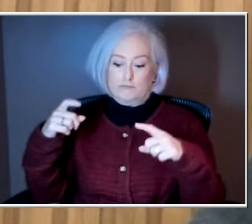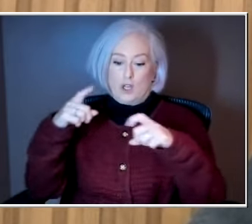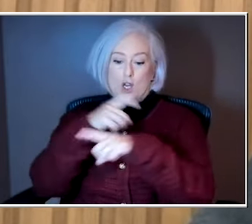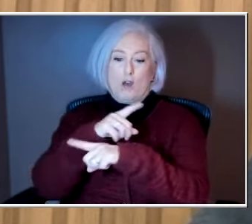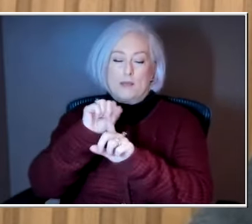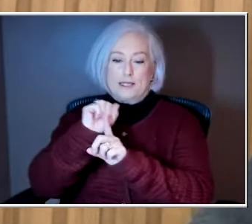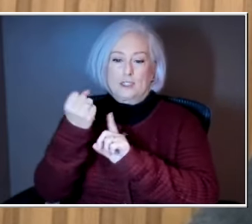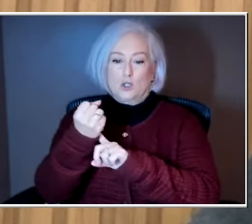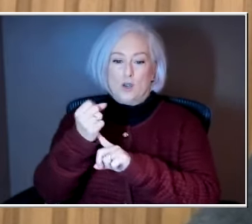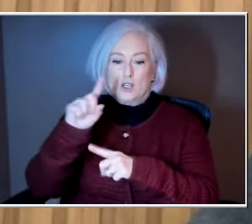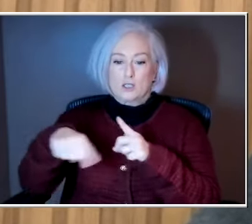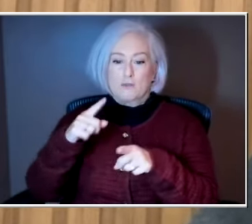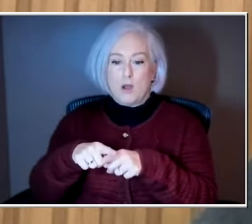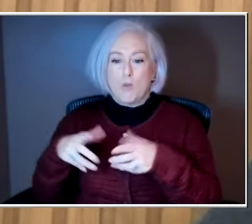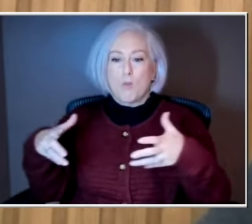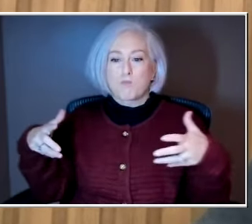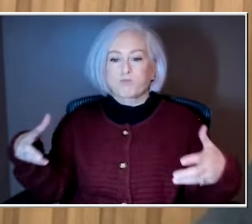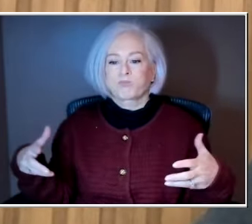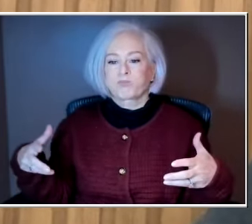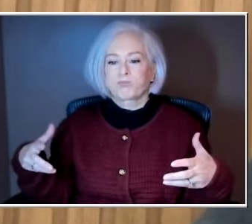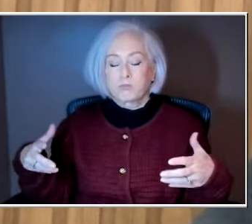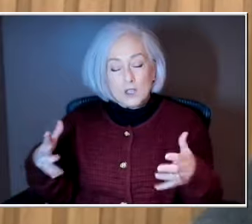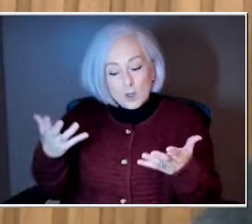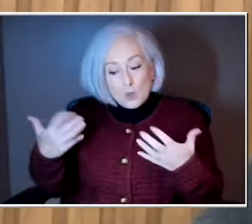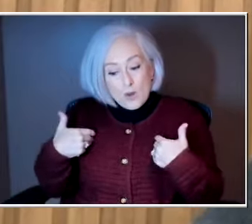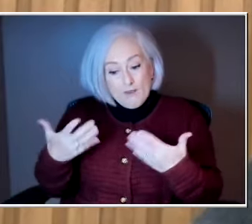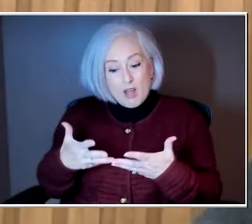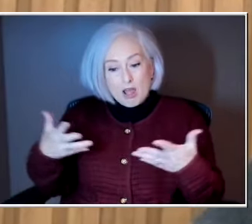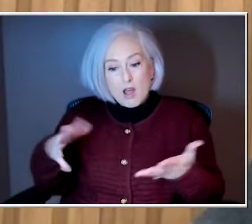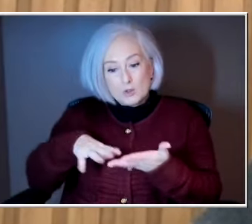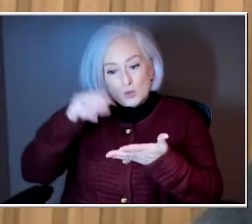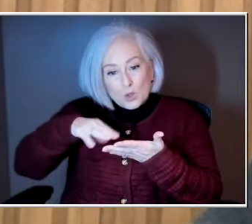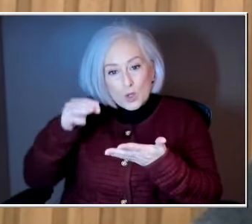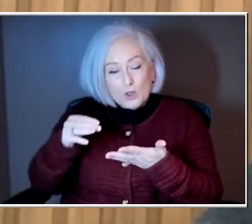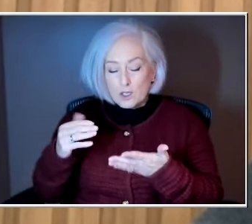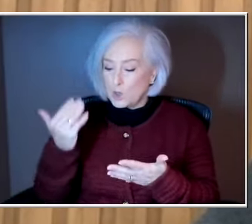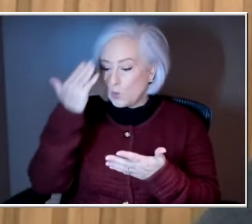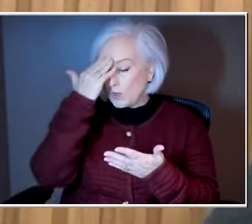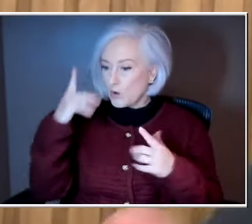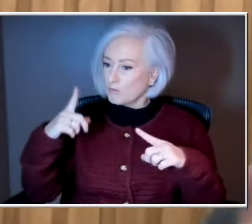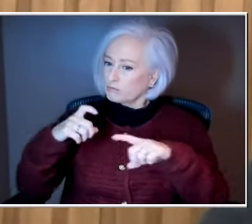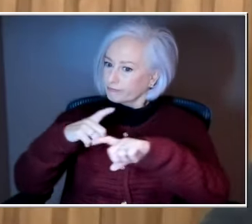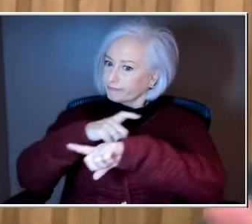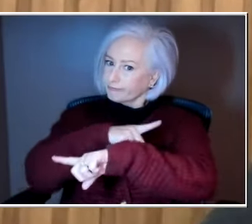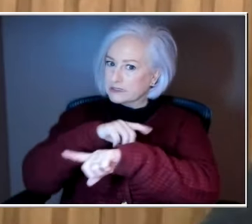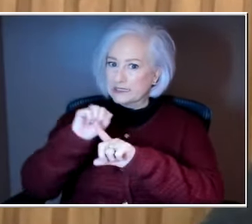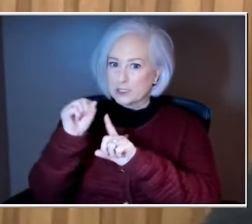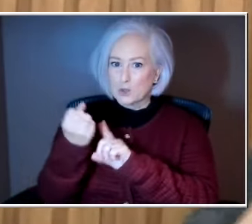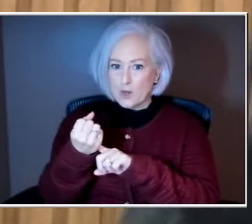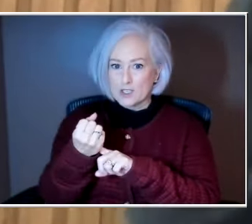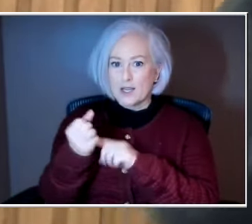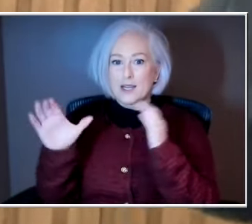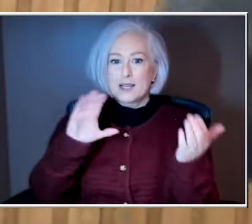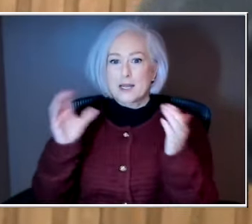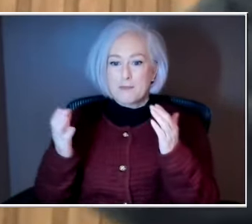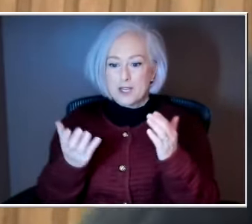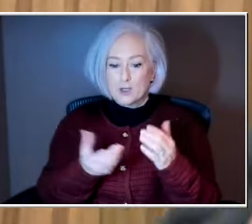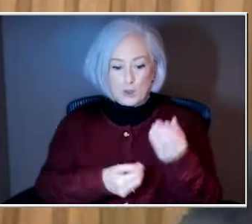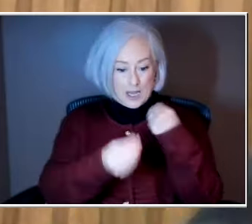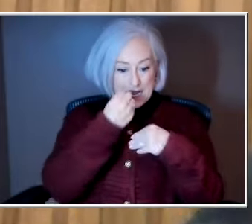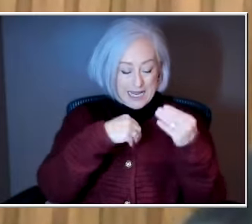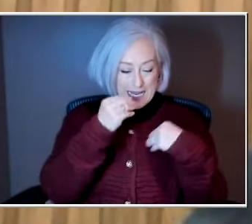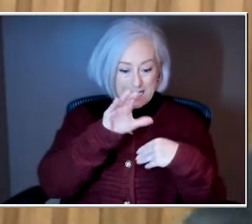lot we have to learn about it. We know that it's much more complex than calories in, calories out, for example.